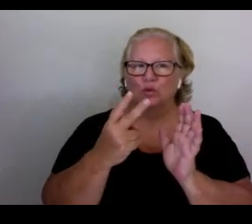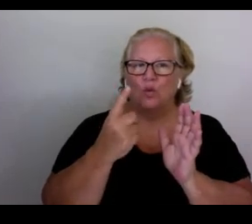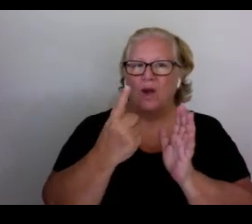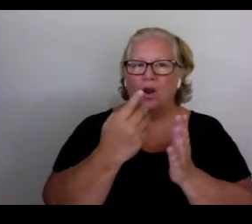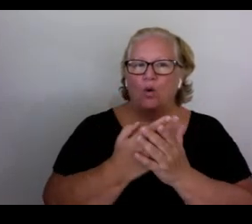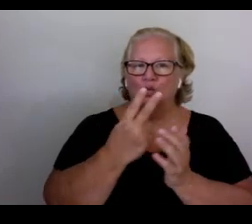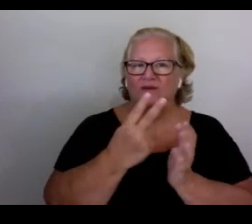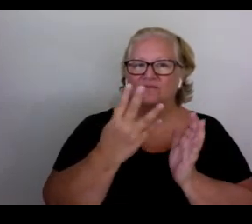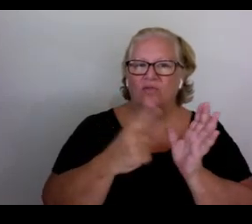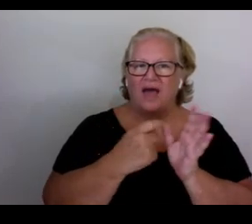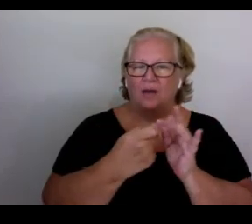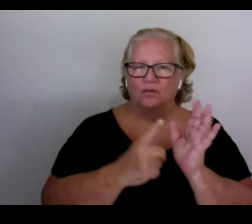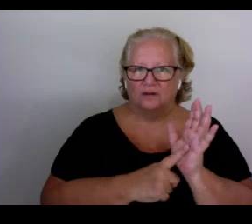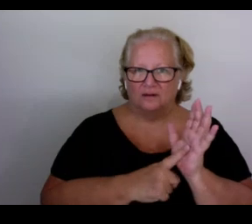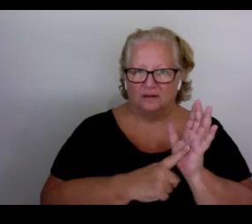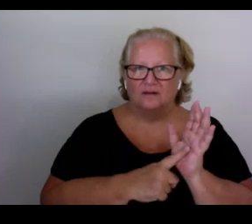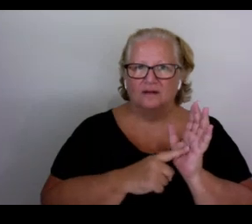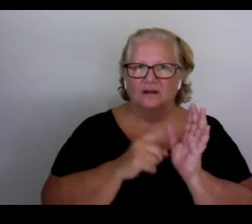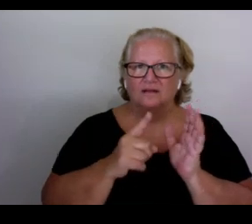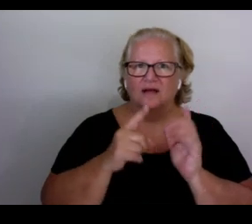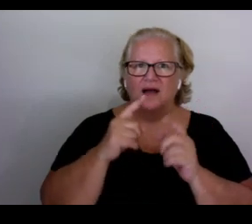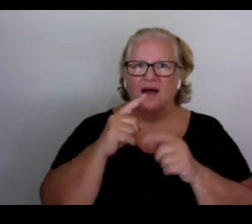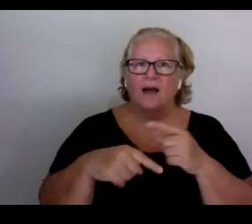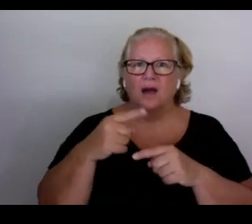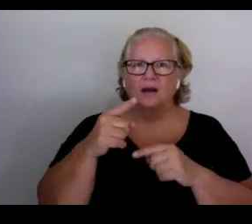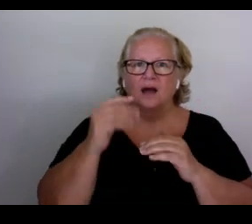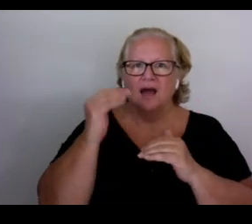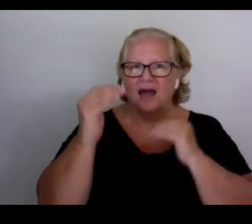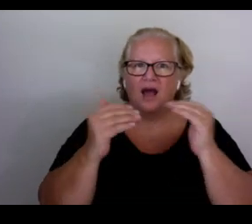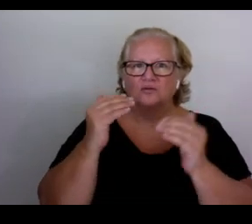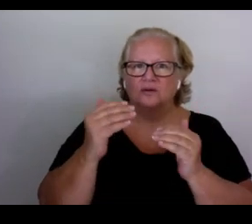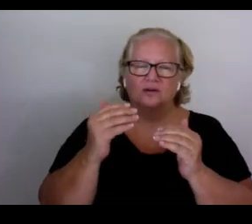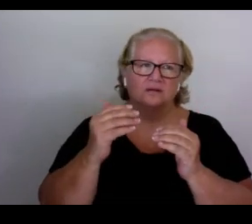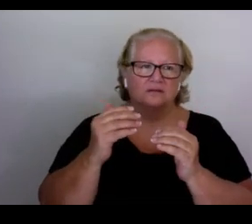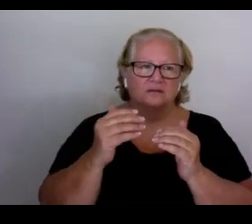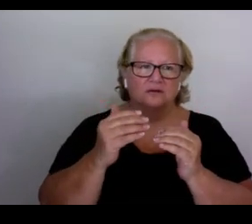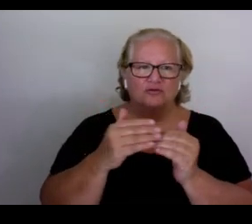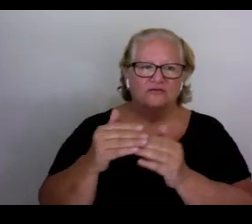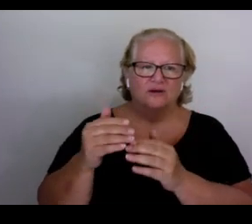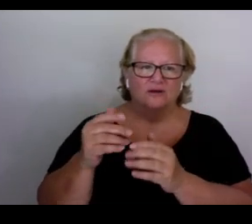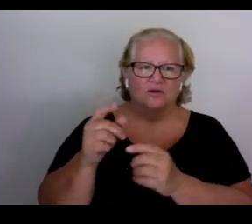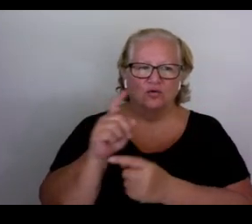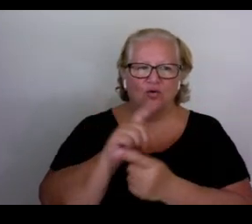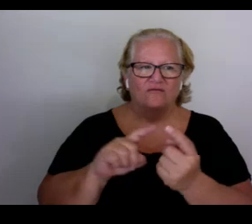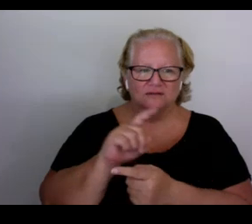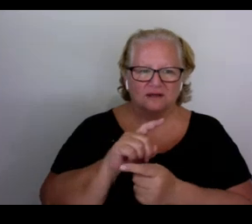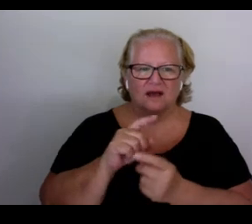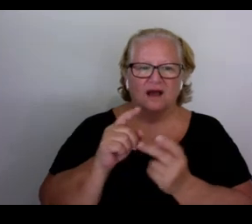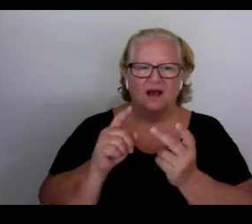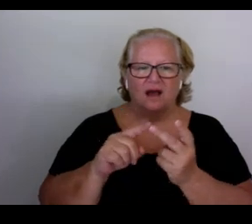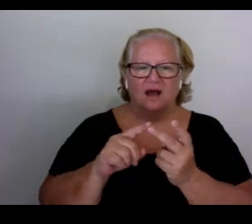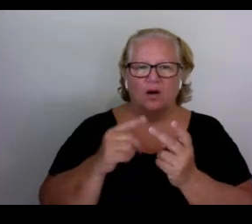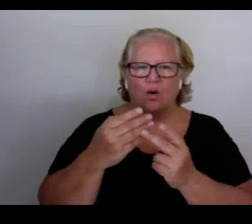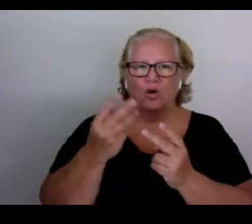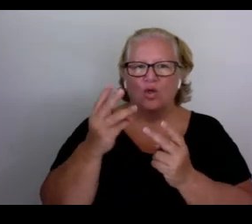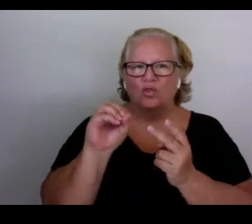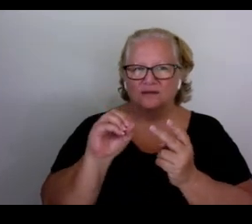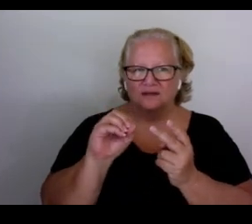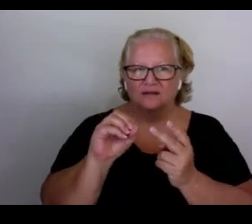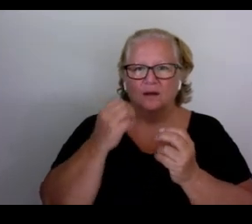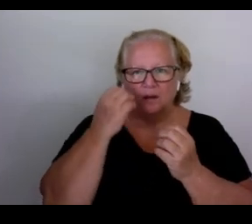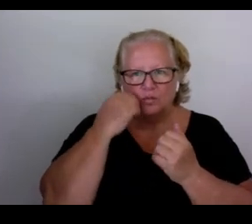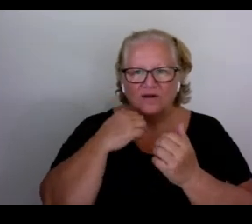which is about our adult restorative conferencing, and one on the 30th, which will go through our proof of